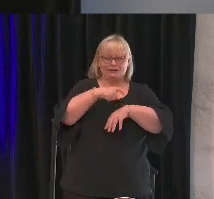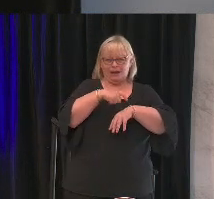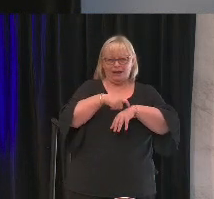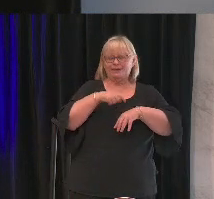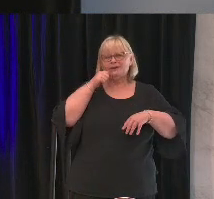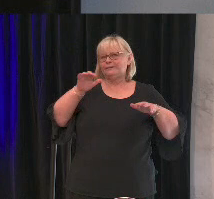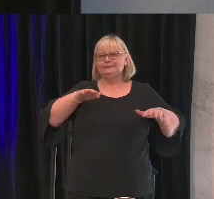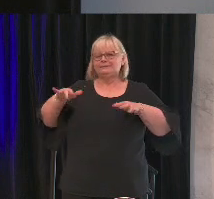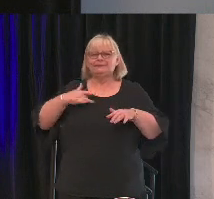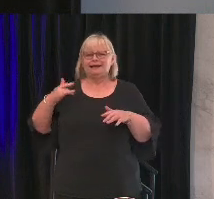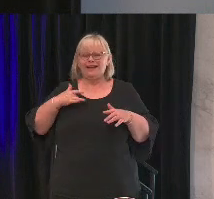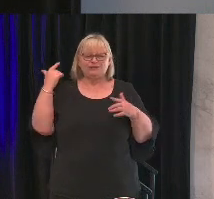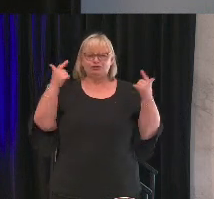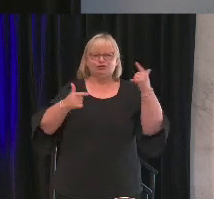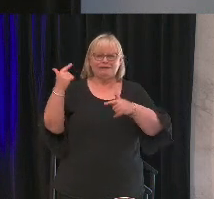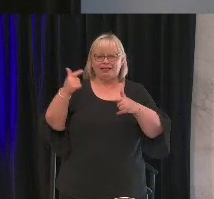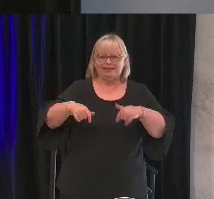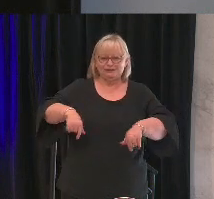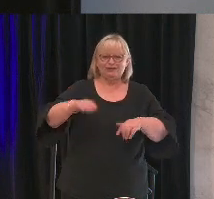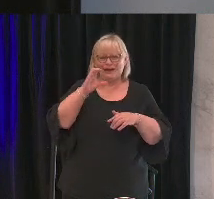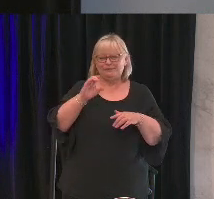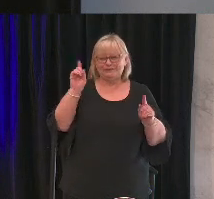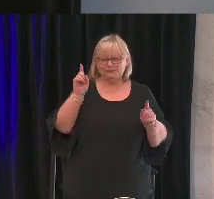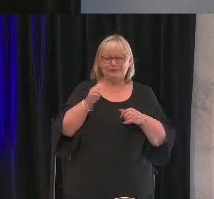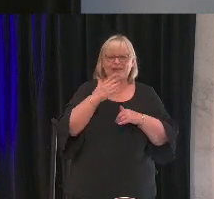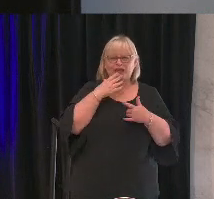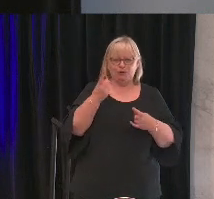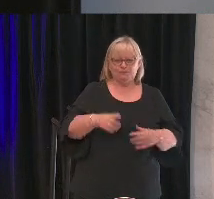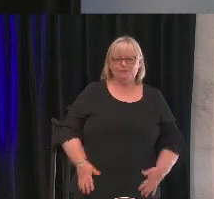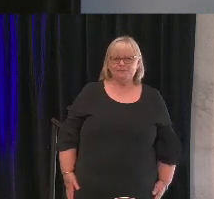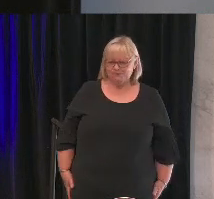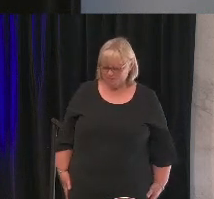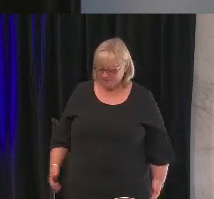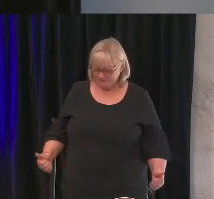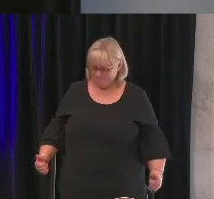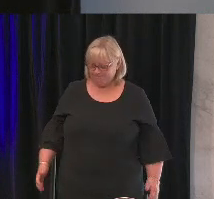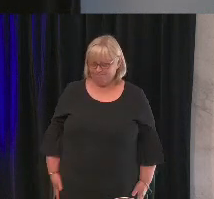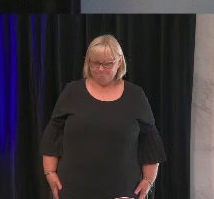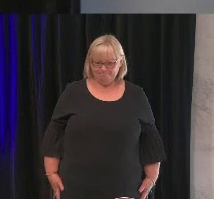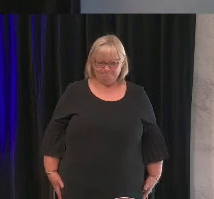busy lives and travelling here for this morning's event. Thank you.